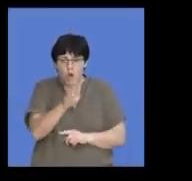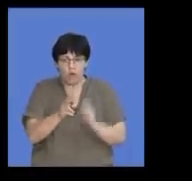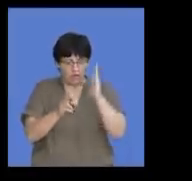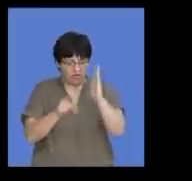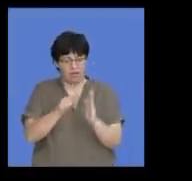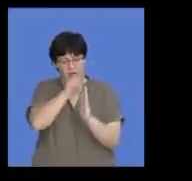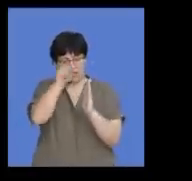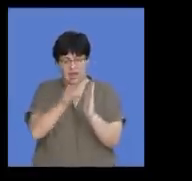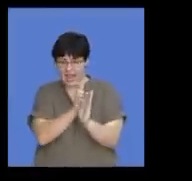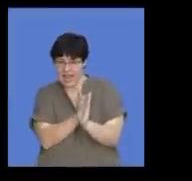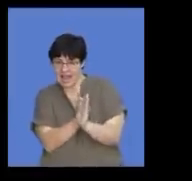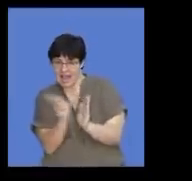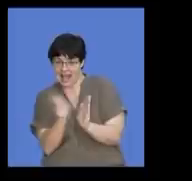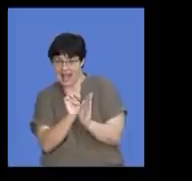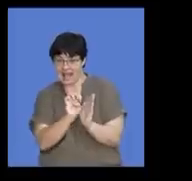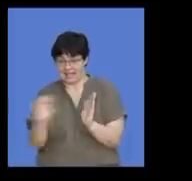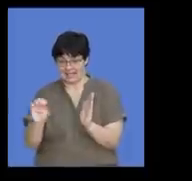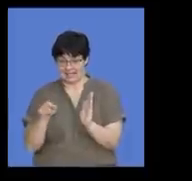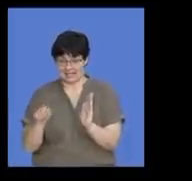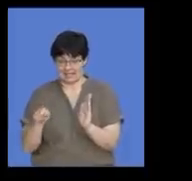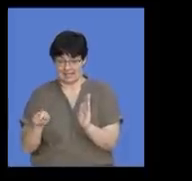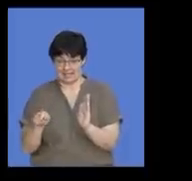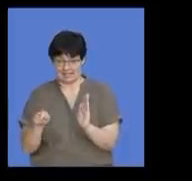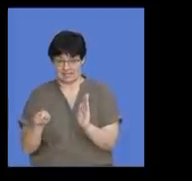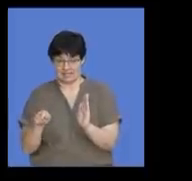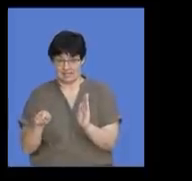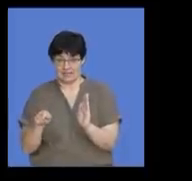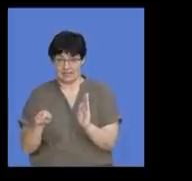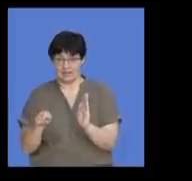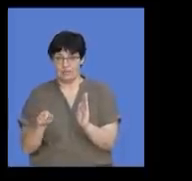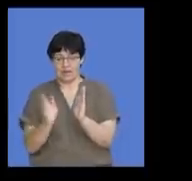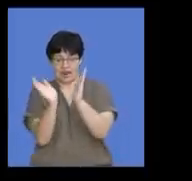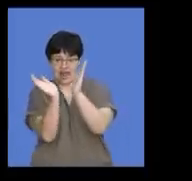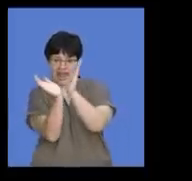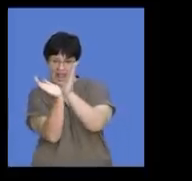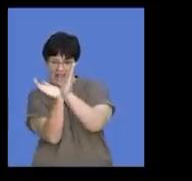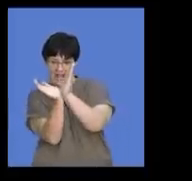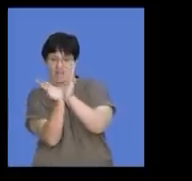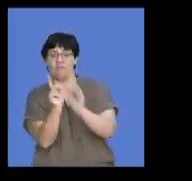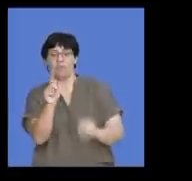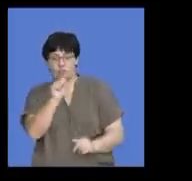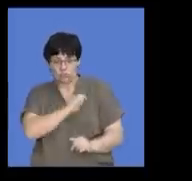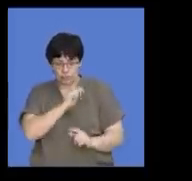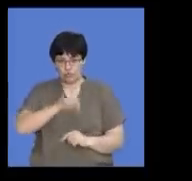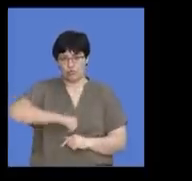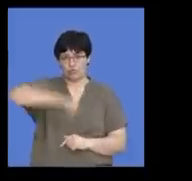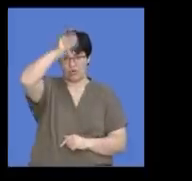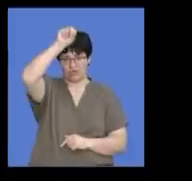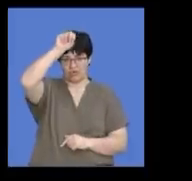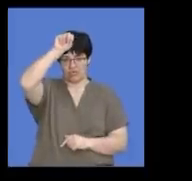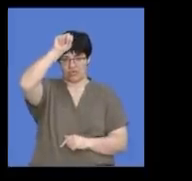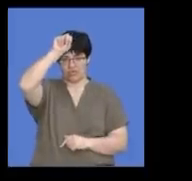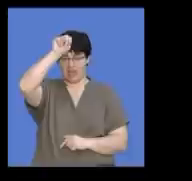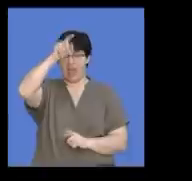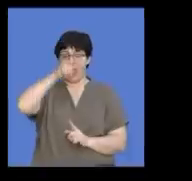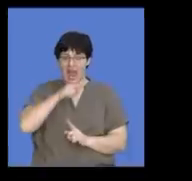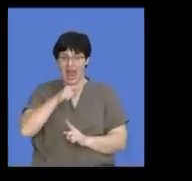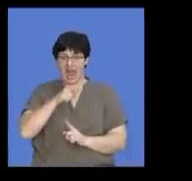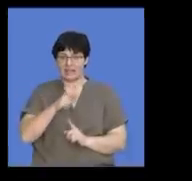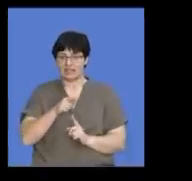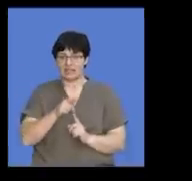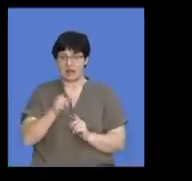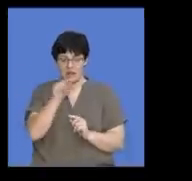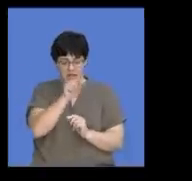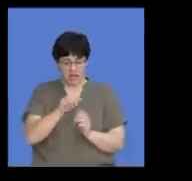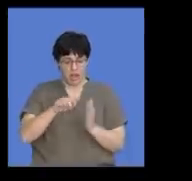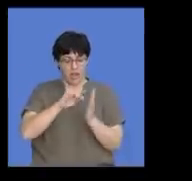it's facing eastwards. And that angle comes from your true north, as well as if the from point is